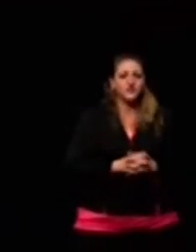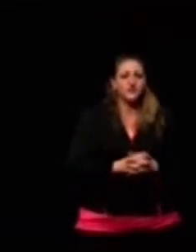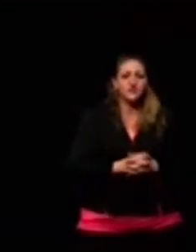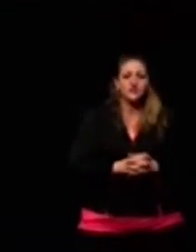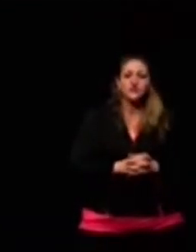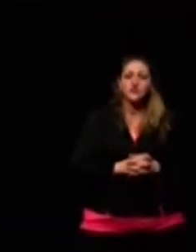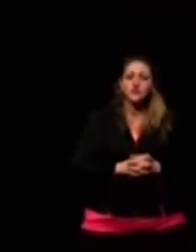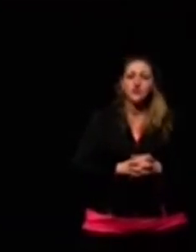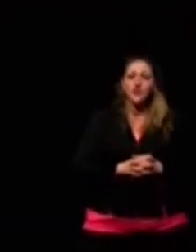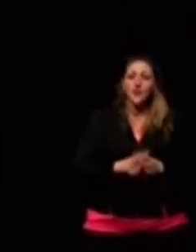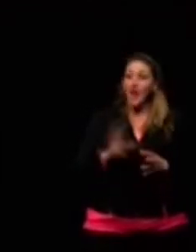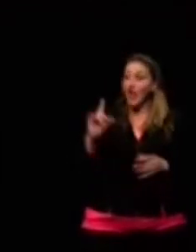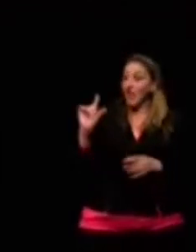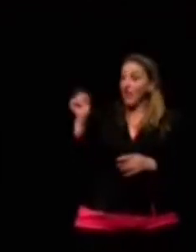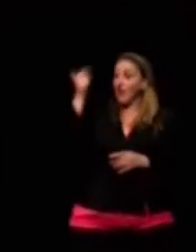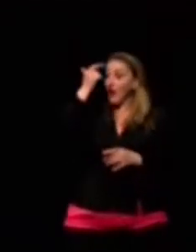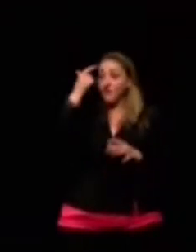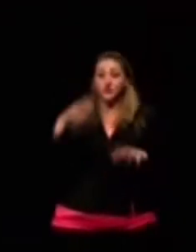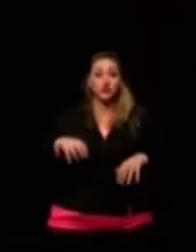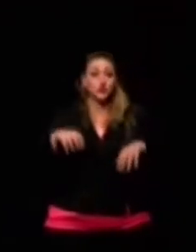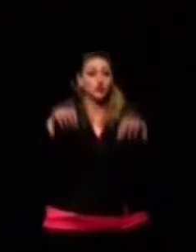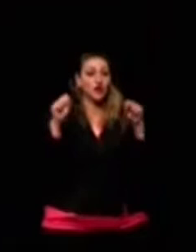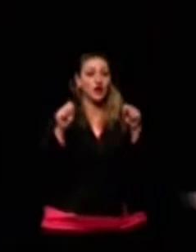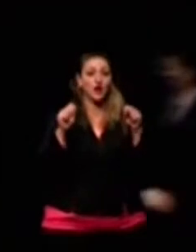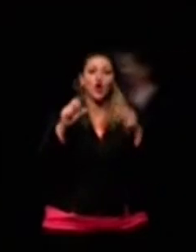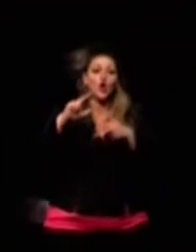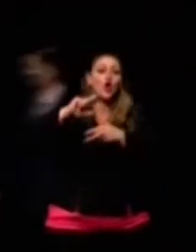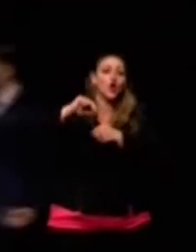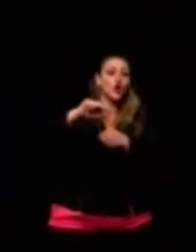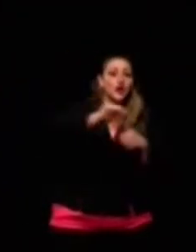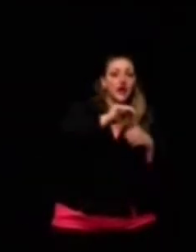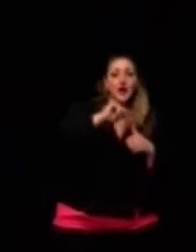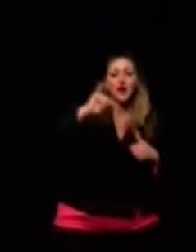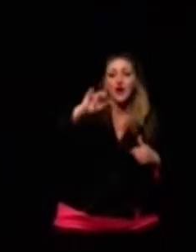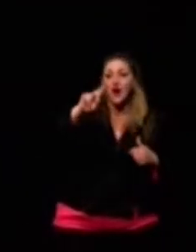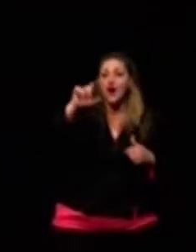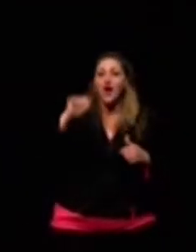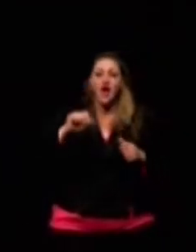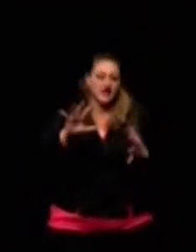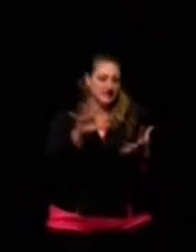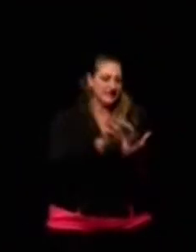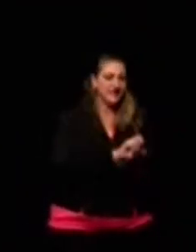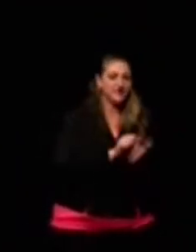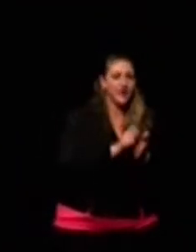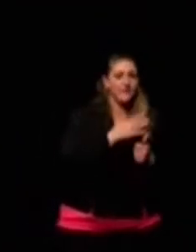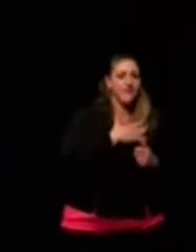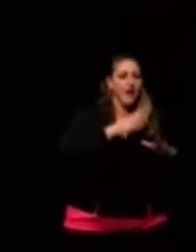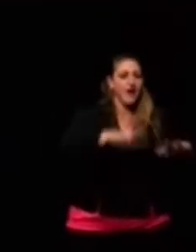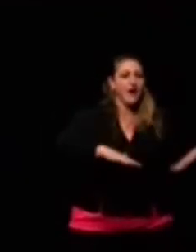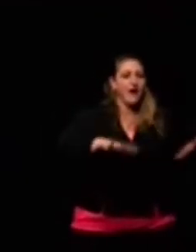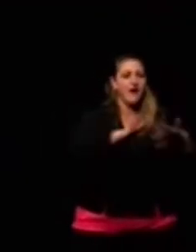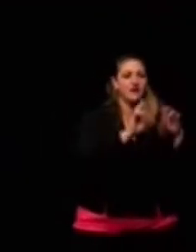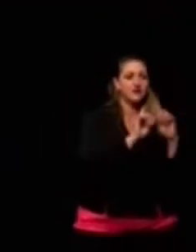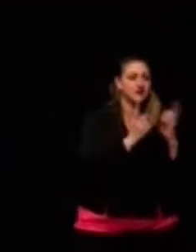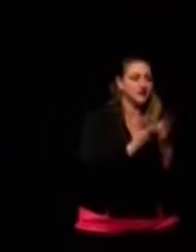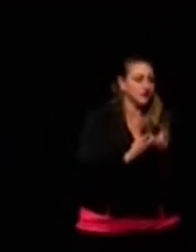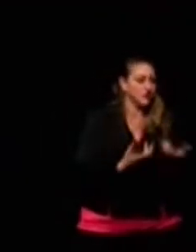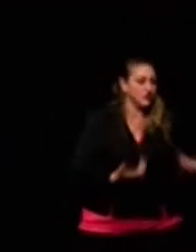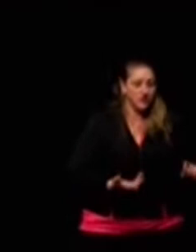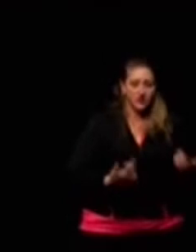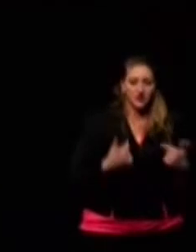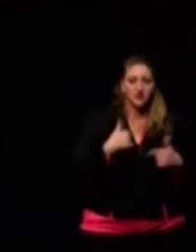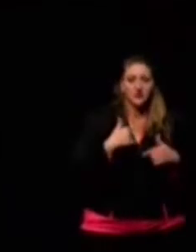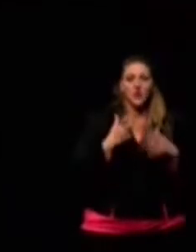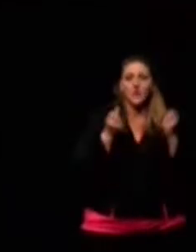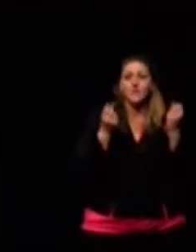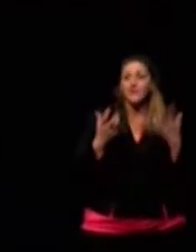days after the governor took office, Hurricane Ida hit New York and devastated my district. Tragedy cutting short the lives